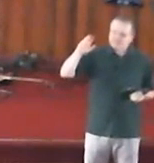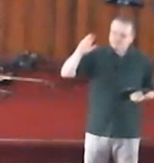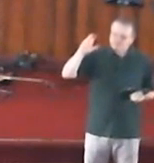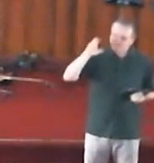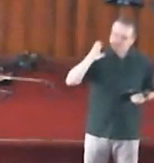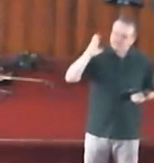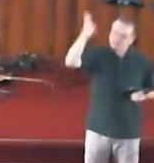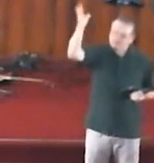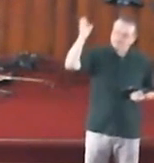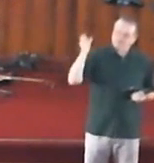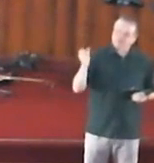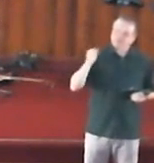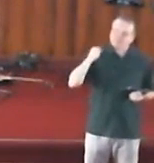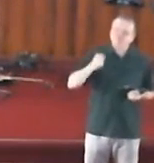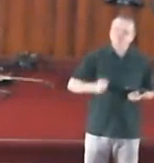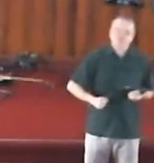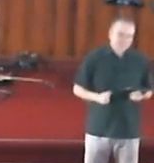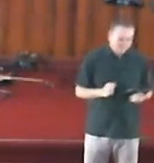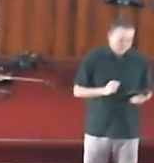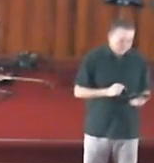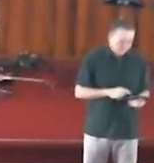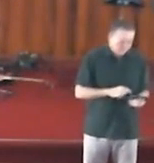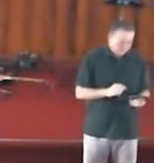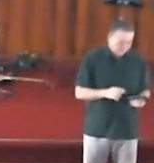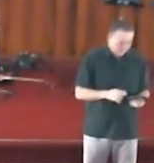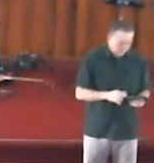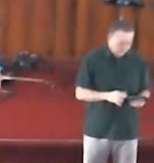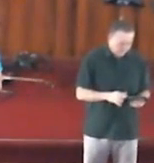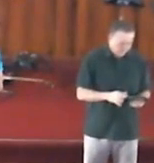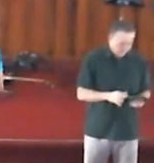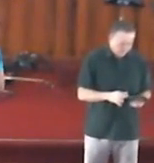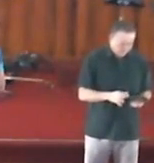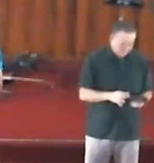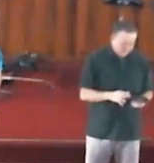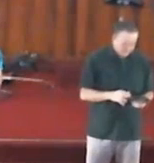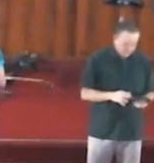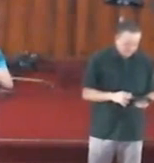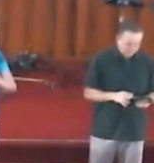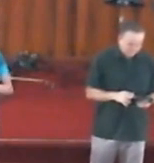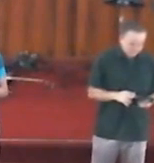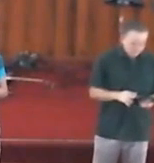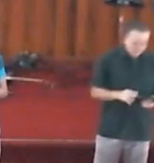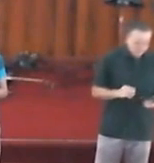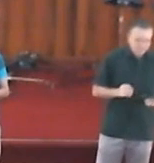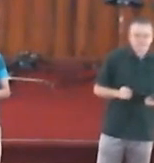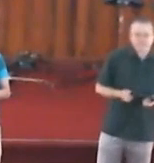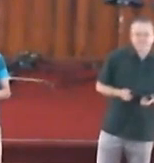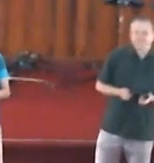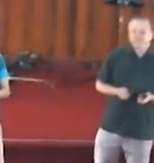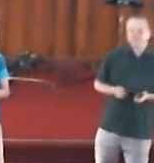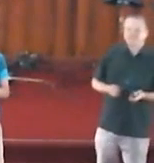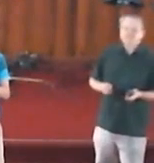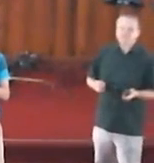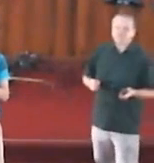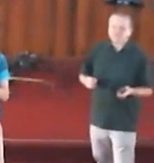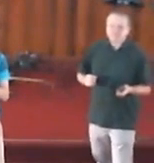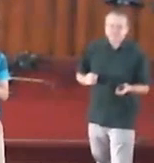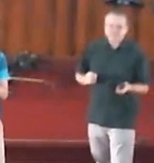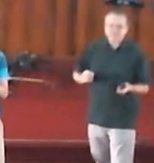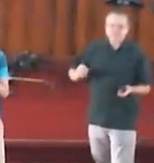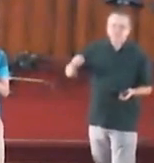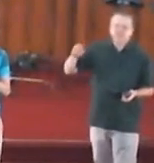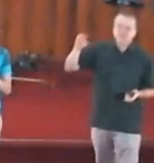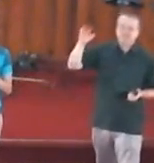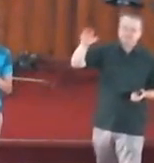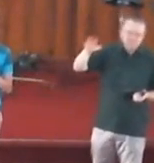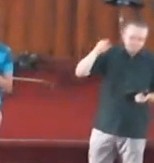Y mantengamos nuestra fe enchufada. So let's keep our faith plugged in. En Gálatas 3:2, si estás